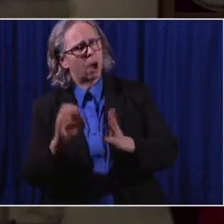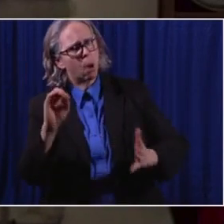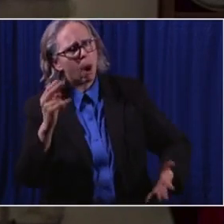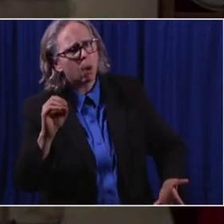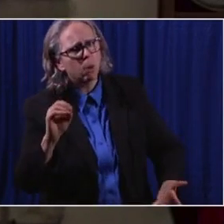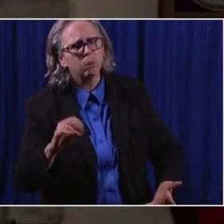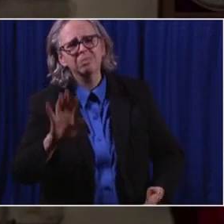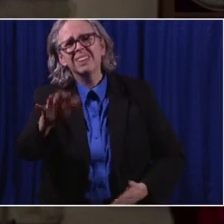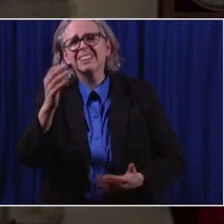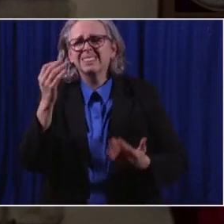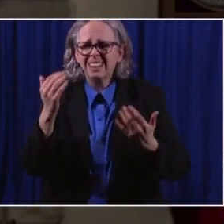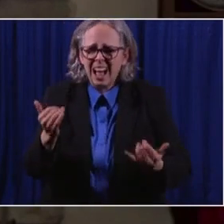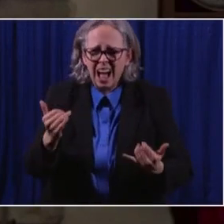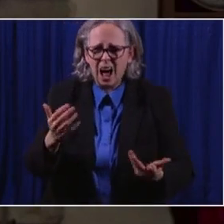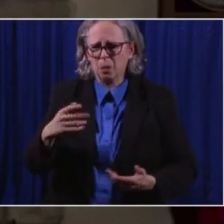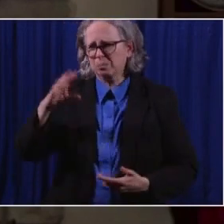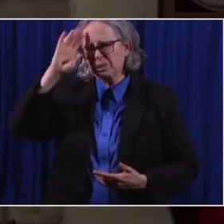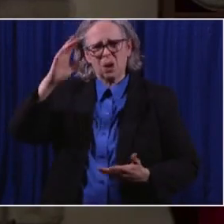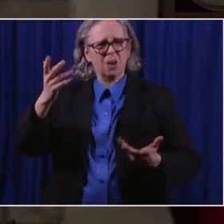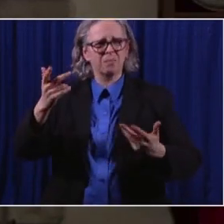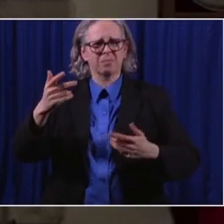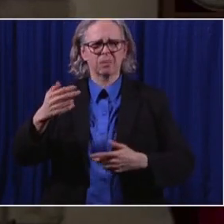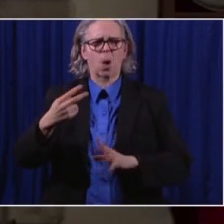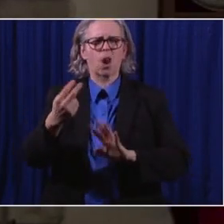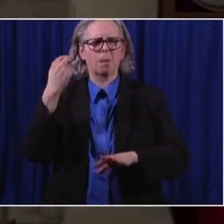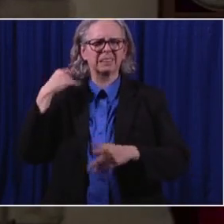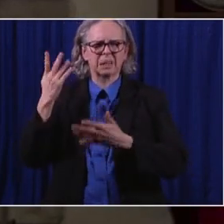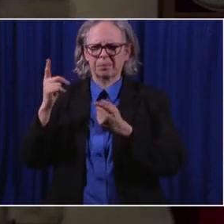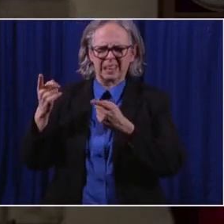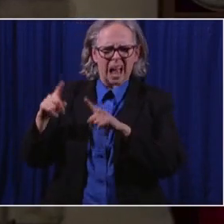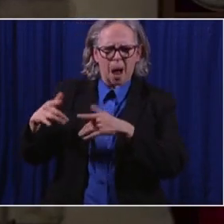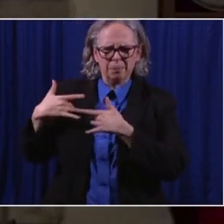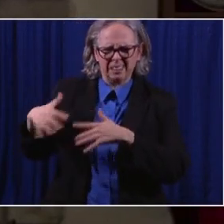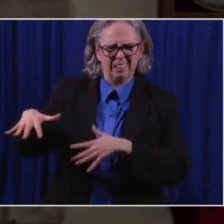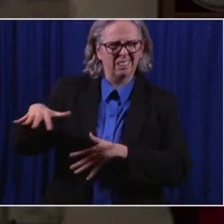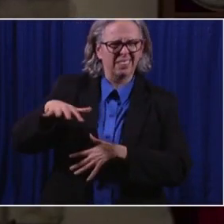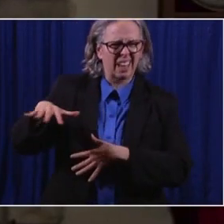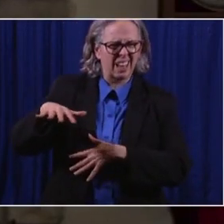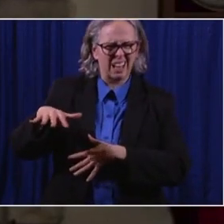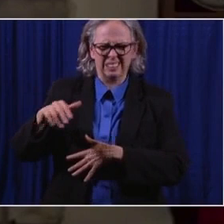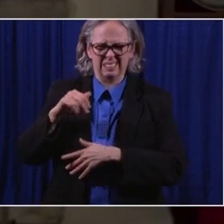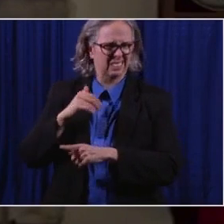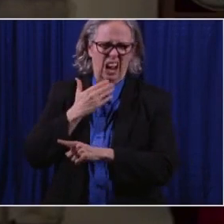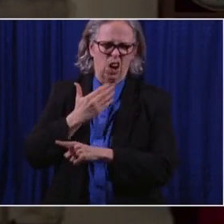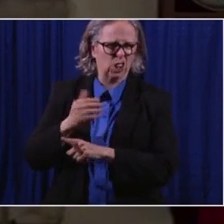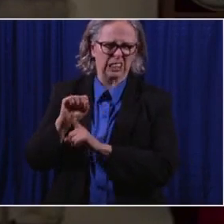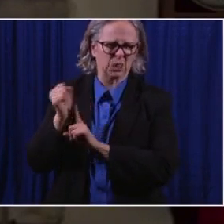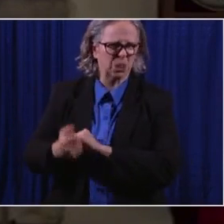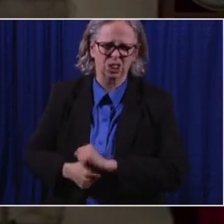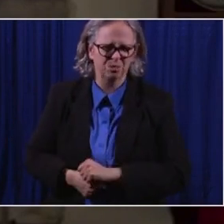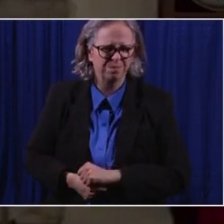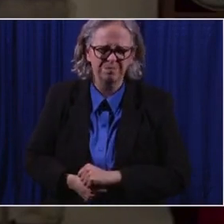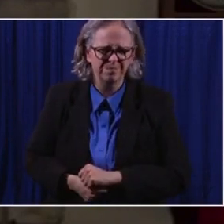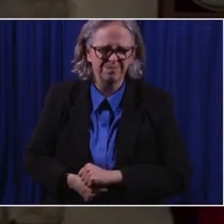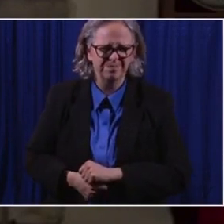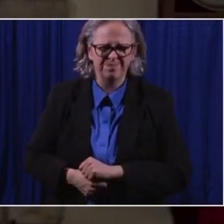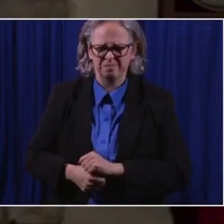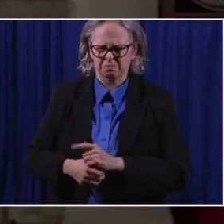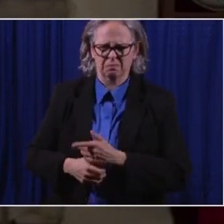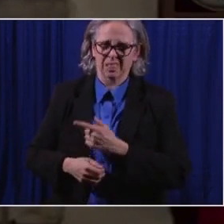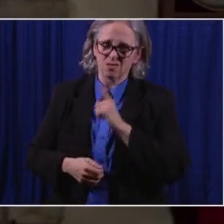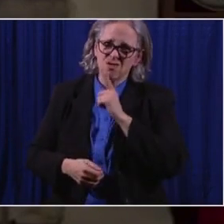and all the things that were going on, or at least we know some of the things that were going on, not good. and that there's a kind of stink connected with it.